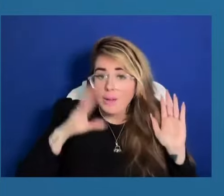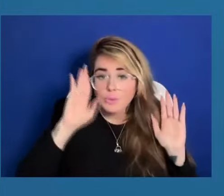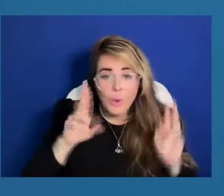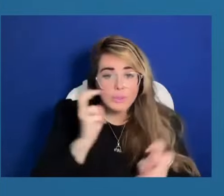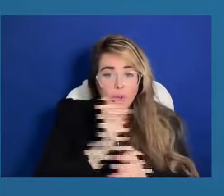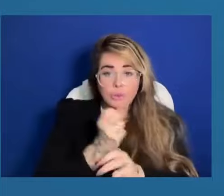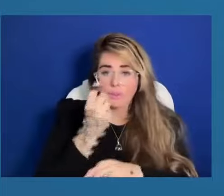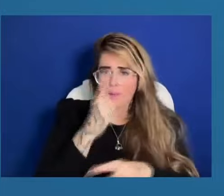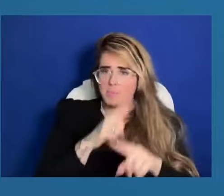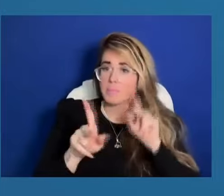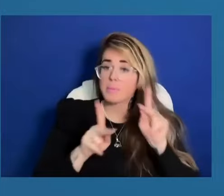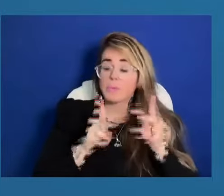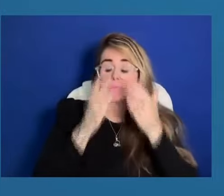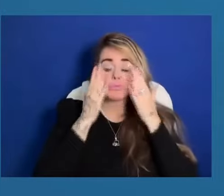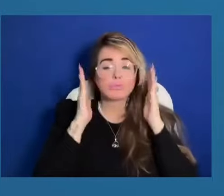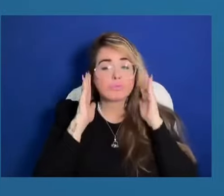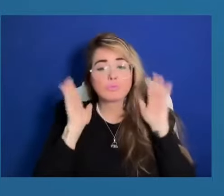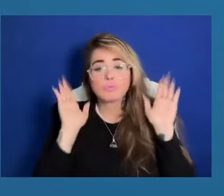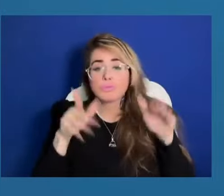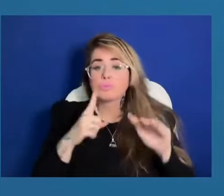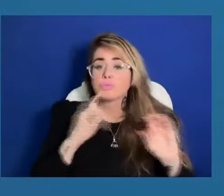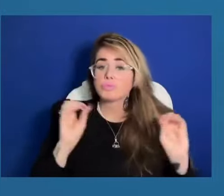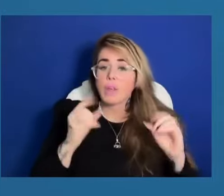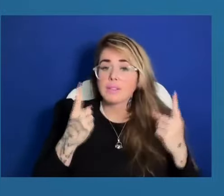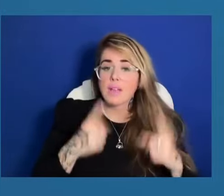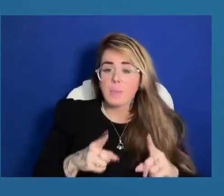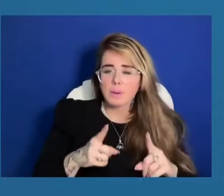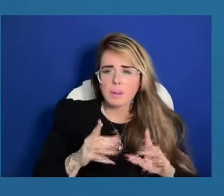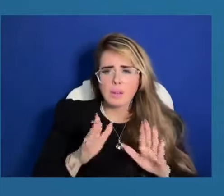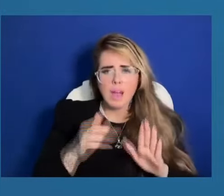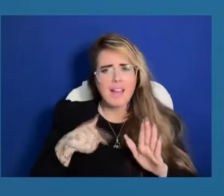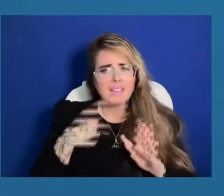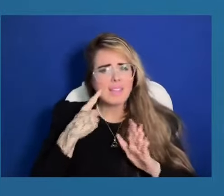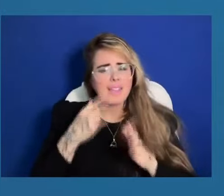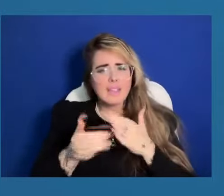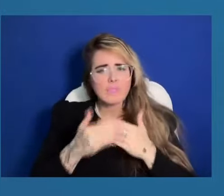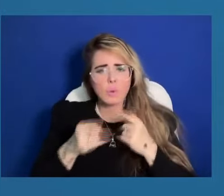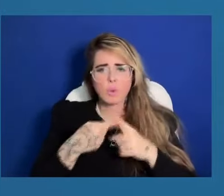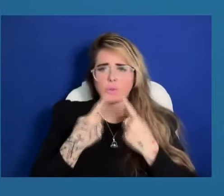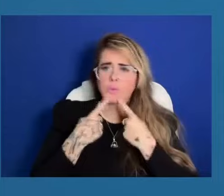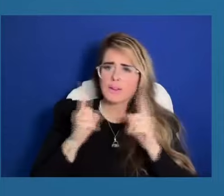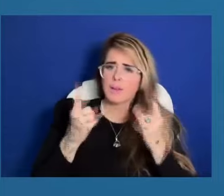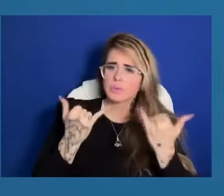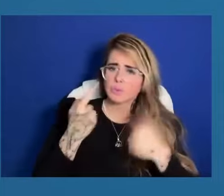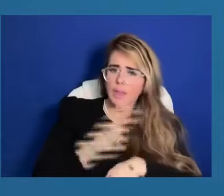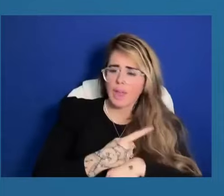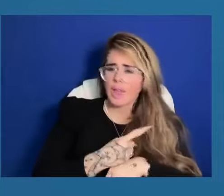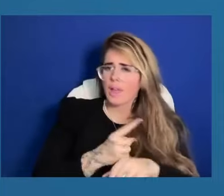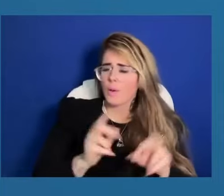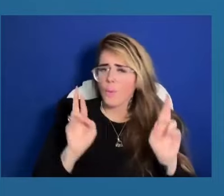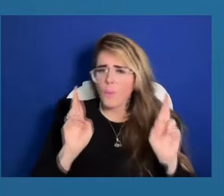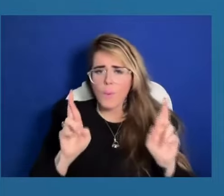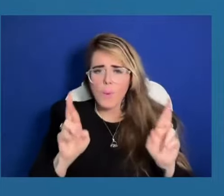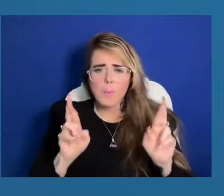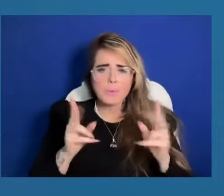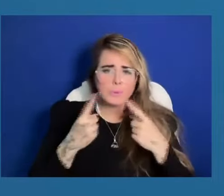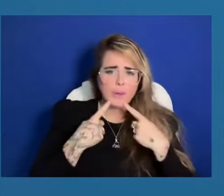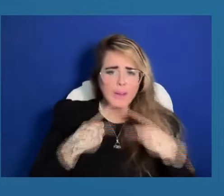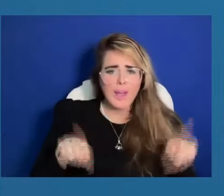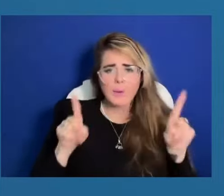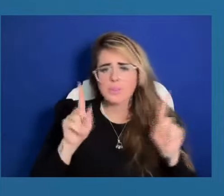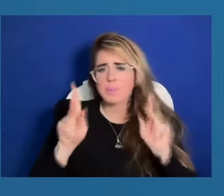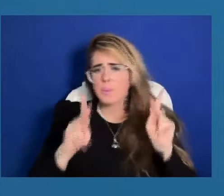they still are saying that. And so I think even when you make this great announcement today and hope when you all make this announcement that